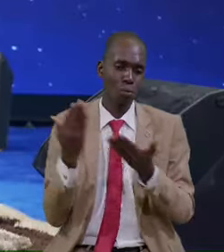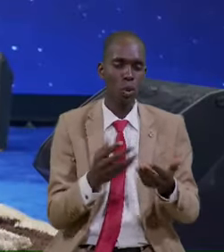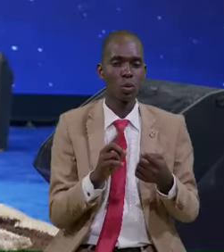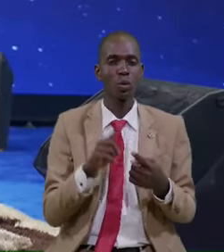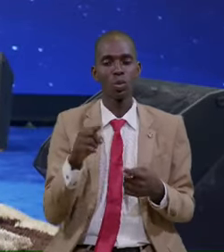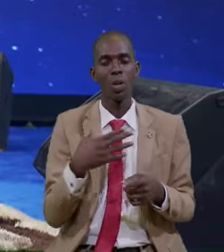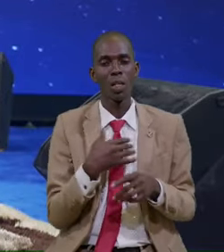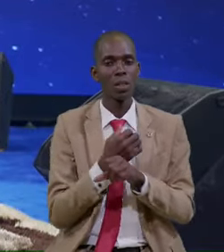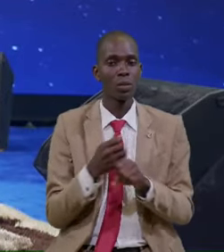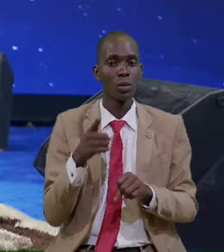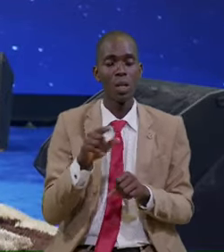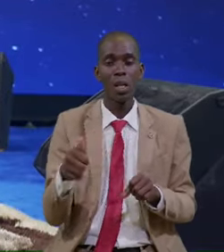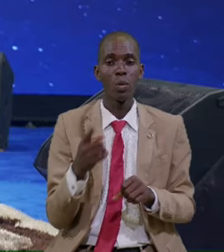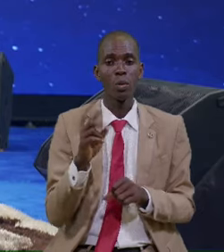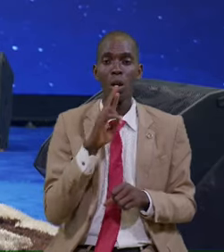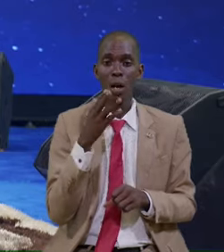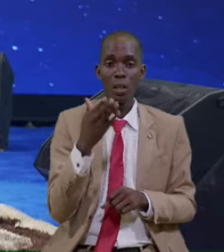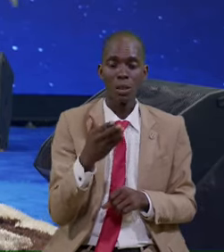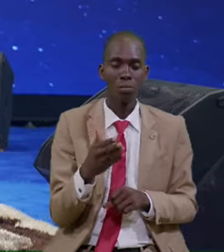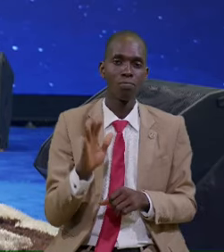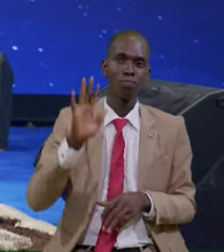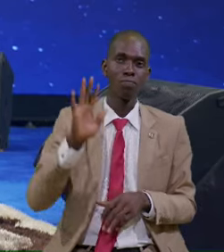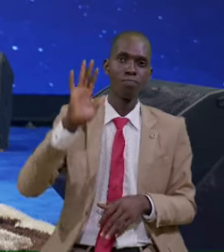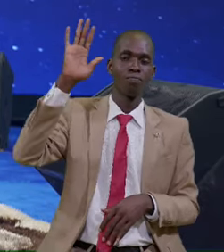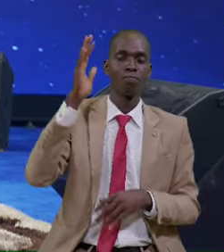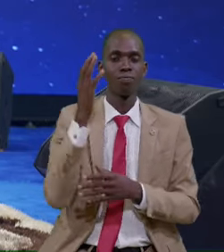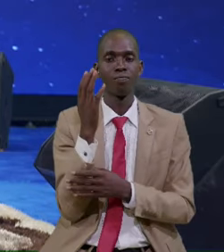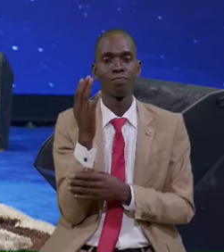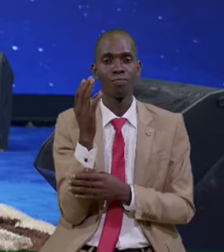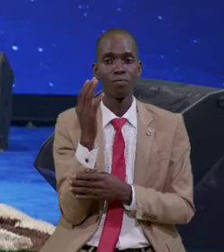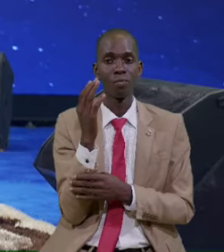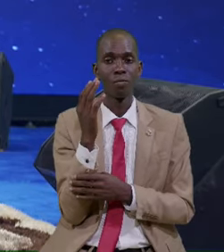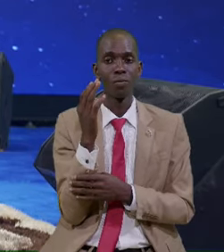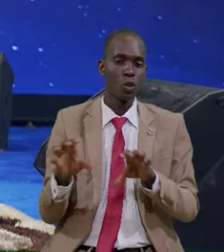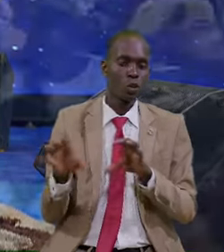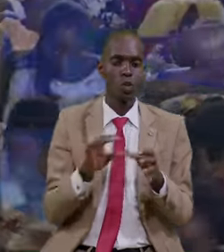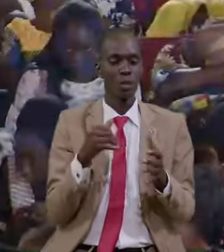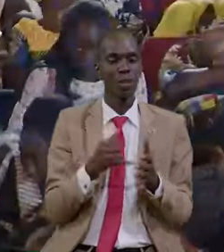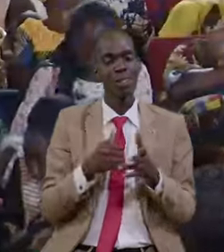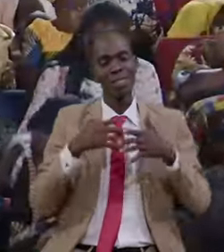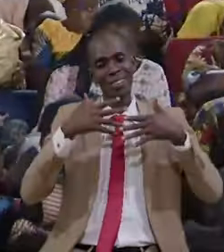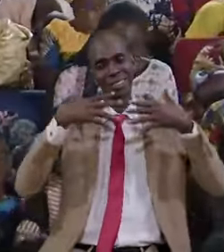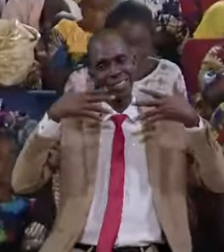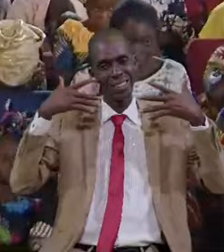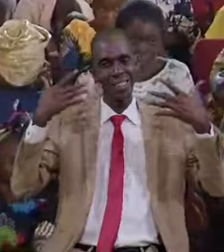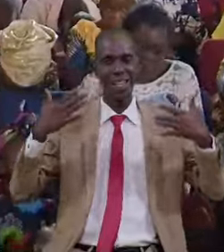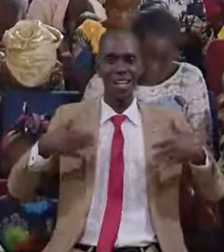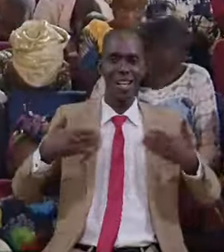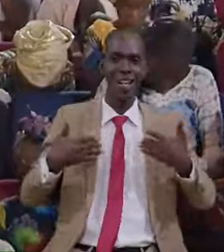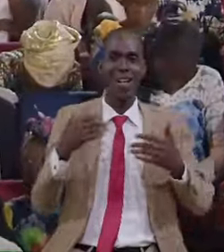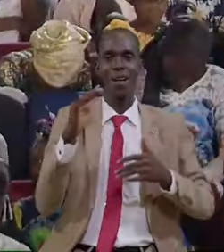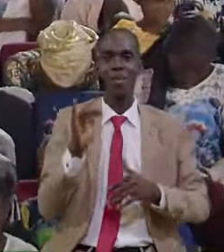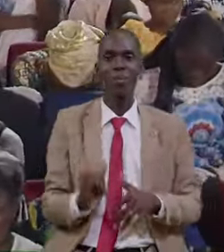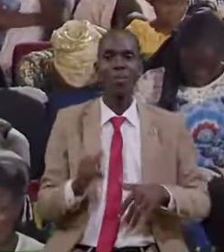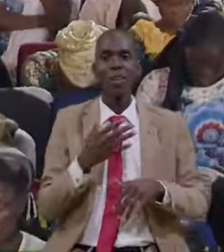you are. Raise up that hand. Raise up that hand. Do that cheerfully, and do that joyfully, and do